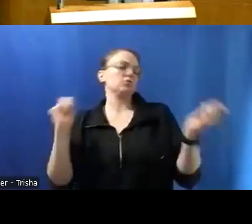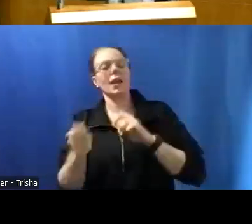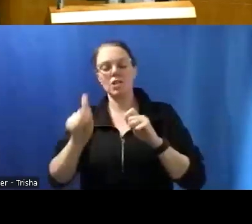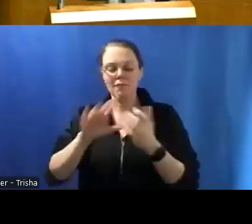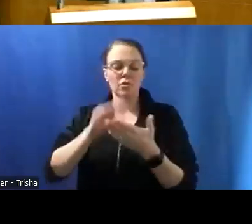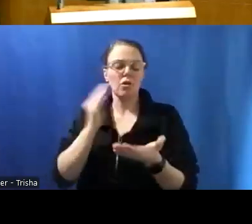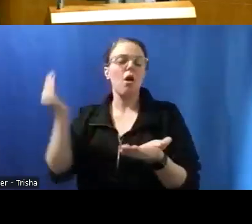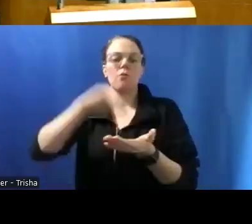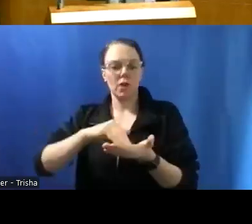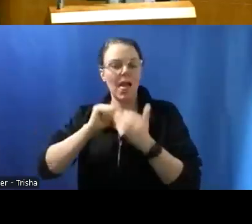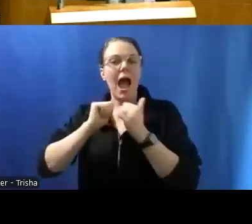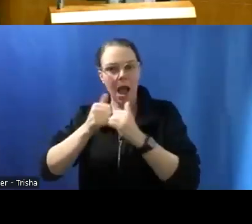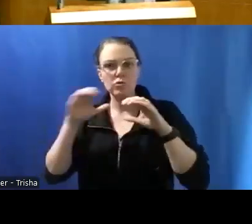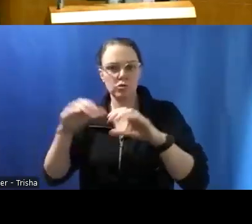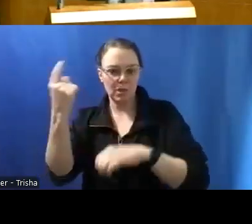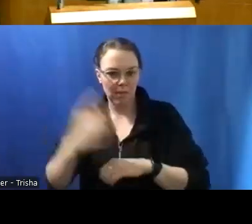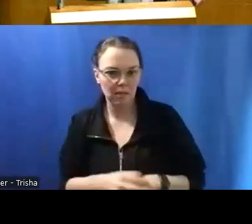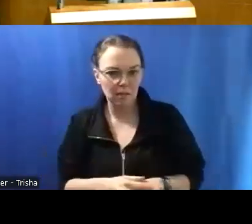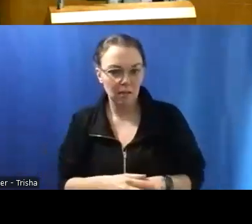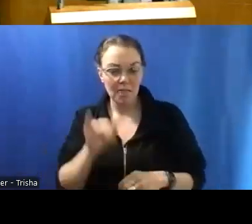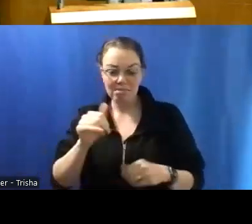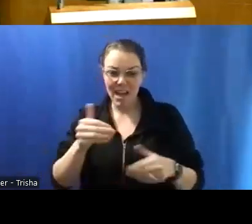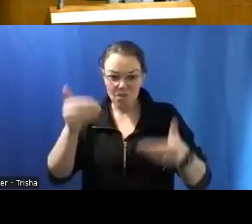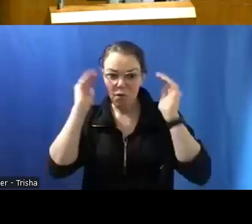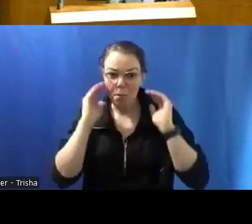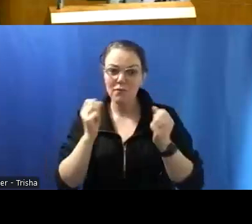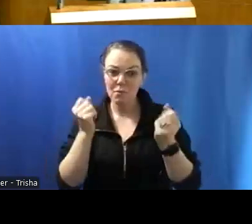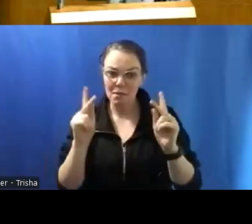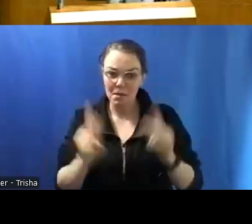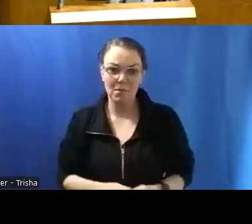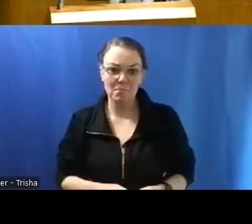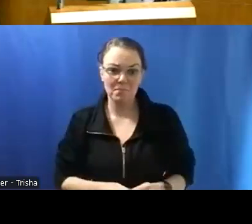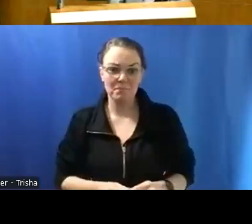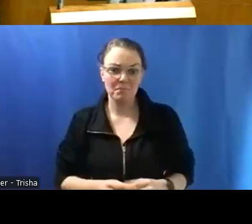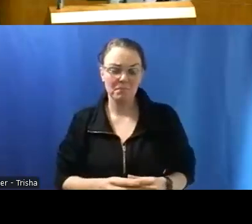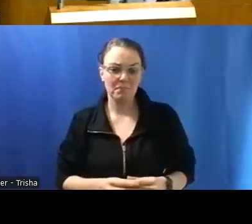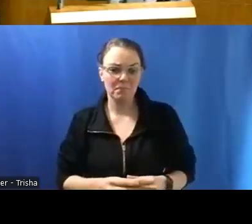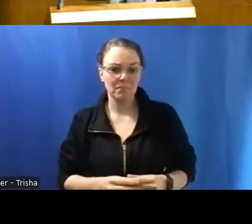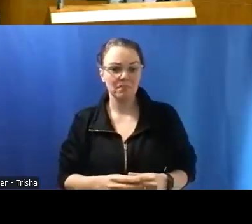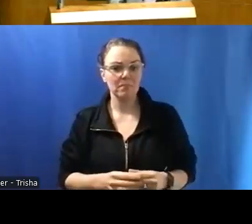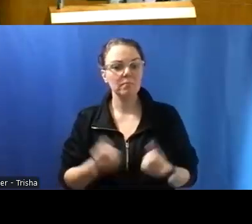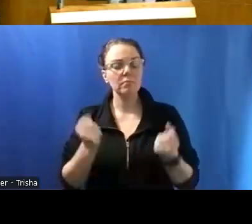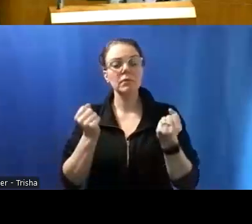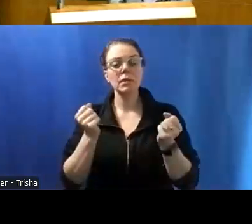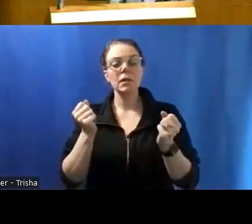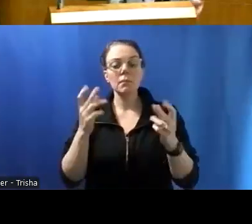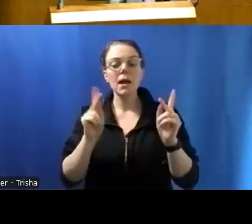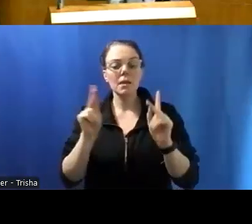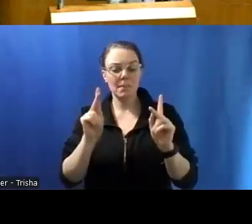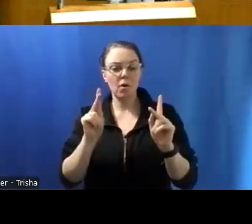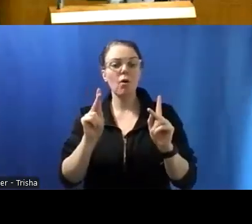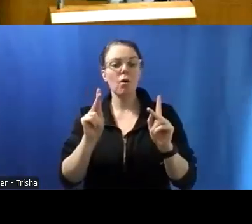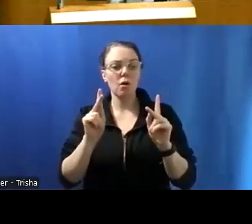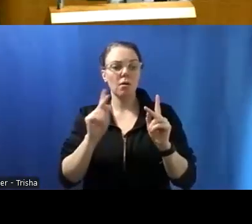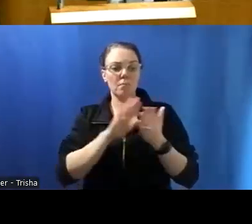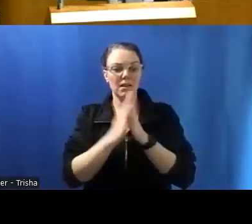it is overwhelming for many people. Many people who get